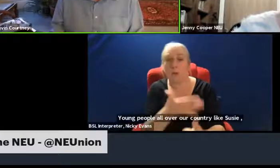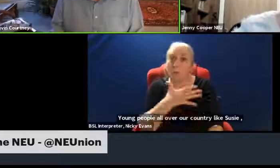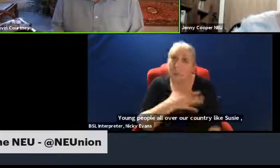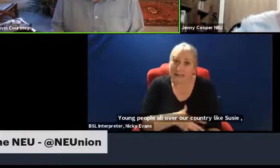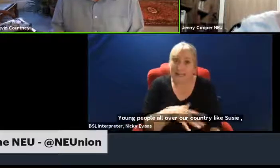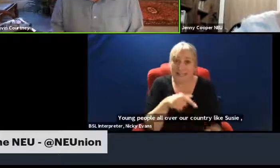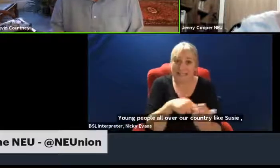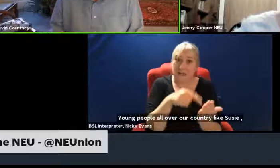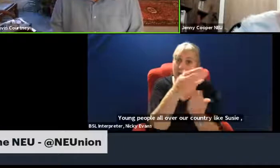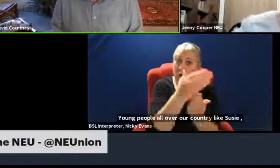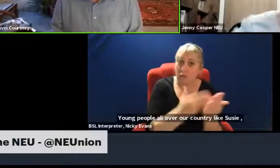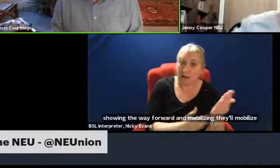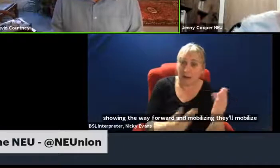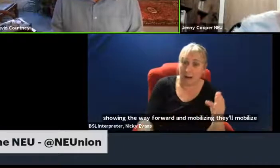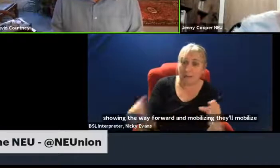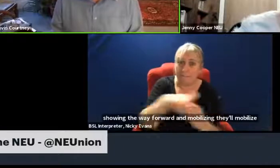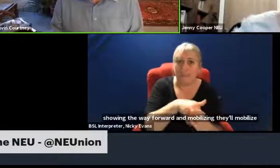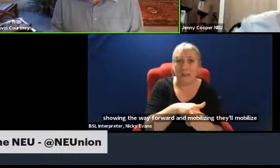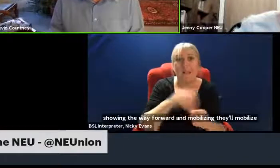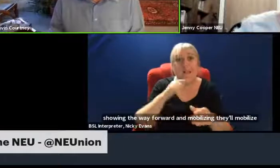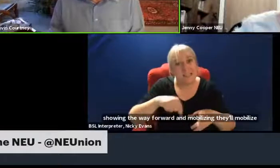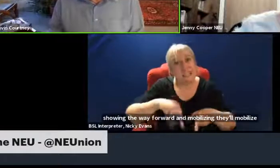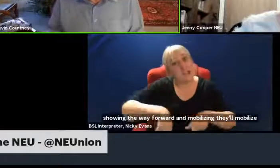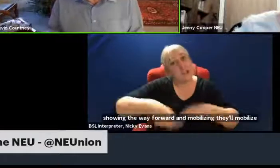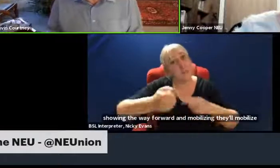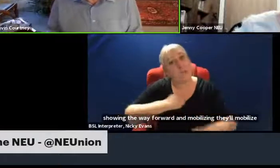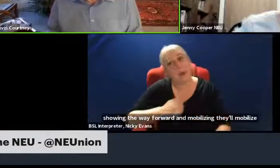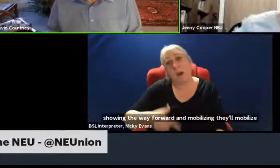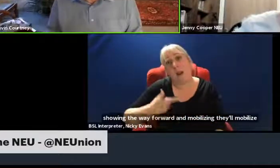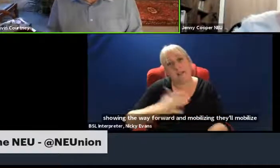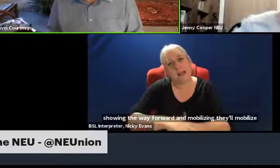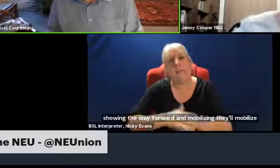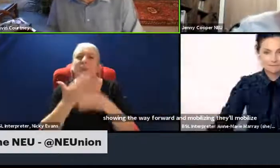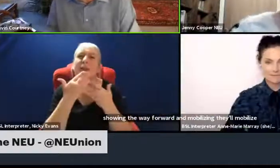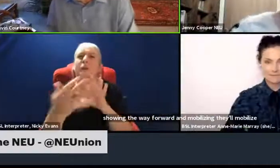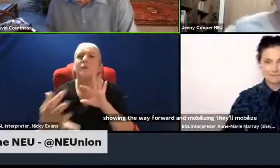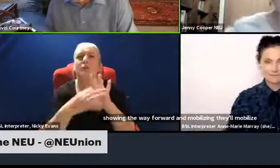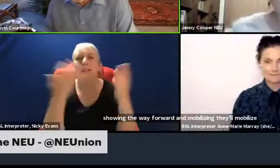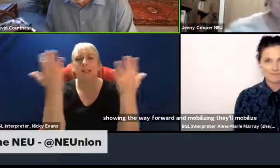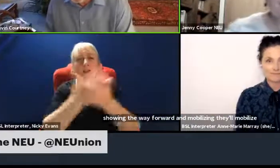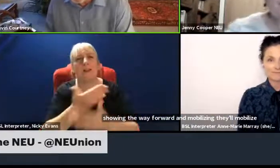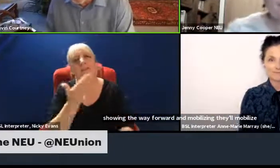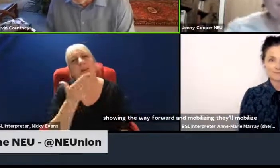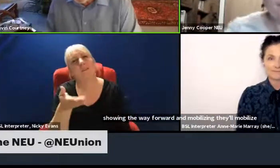It's the challenge of our lifetimes and we have to rise to it. Thanks for being on the call. Thanks for listening.